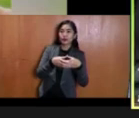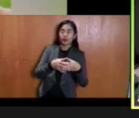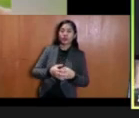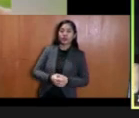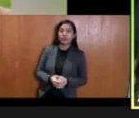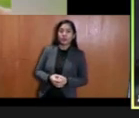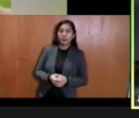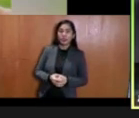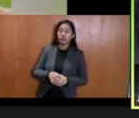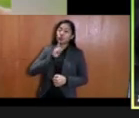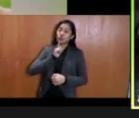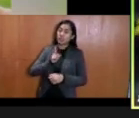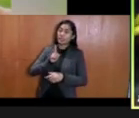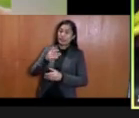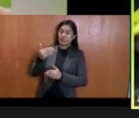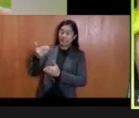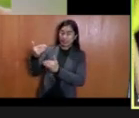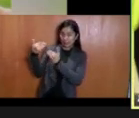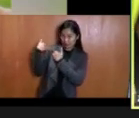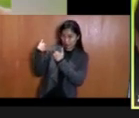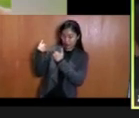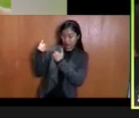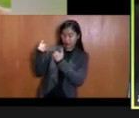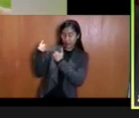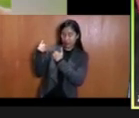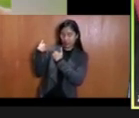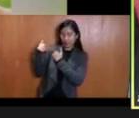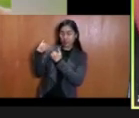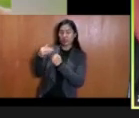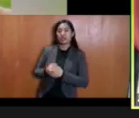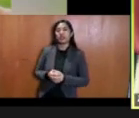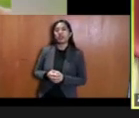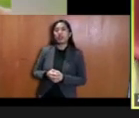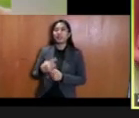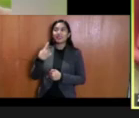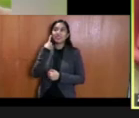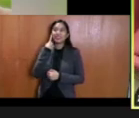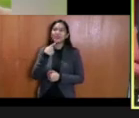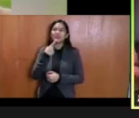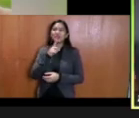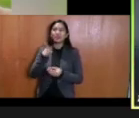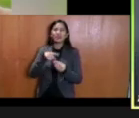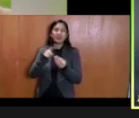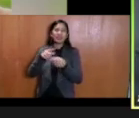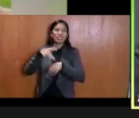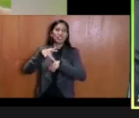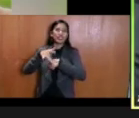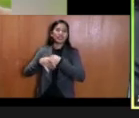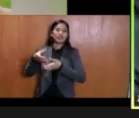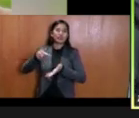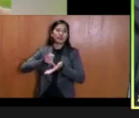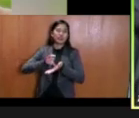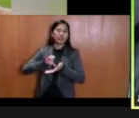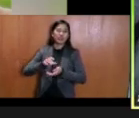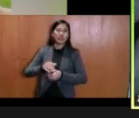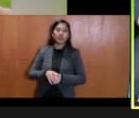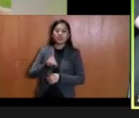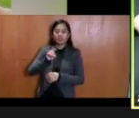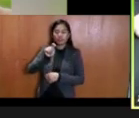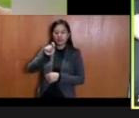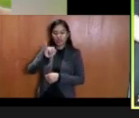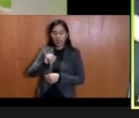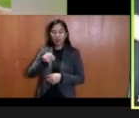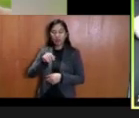force behind it. Majuno, just commenting on that earlier question, because I know something, the DTI with the National